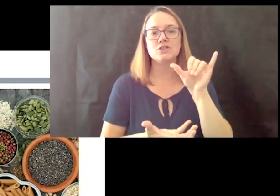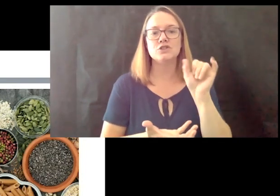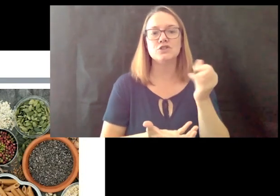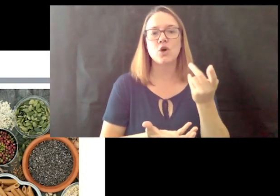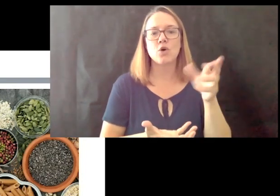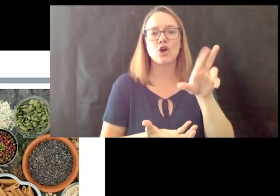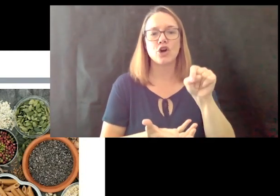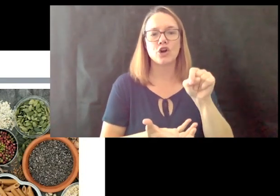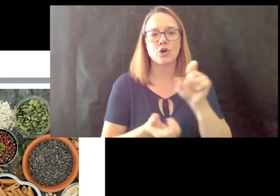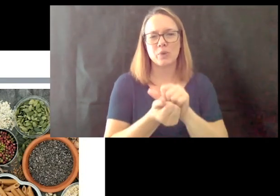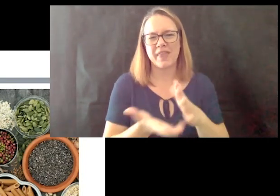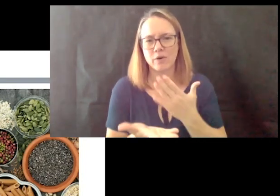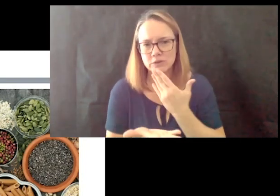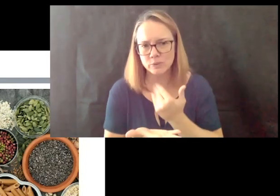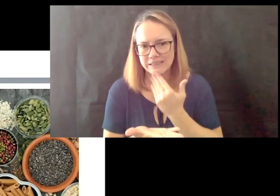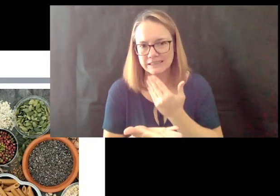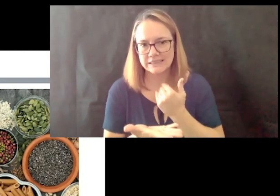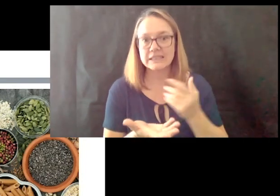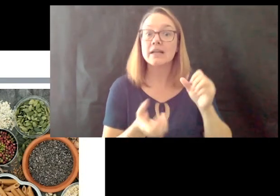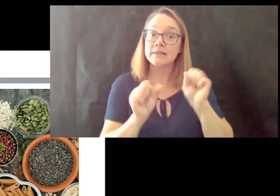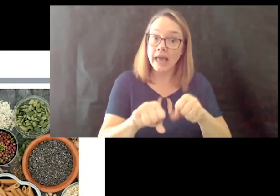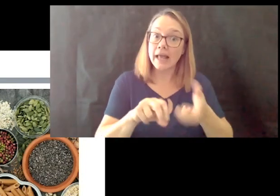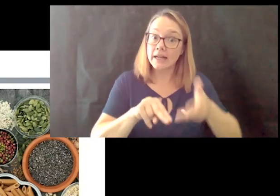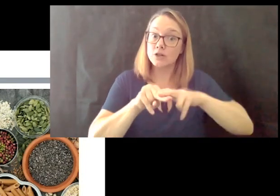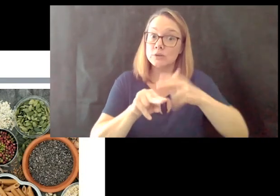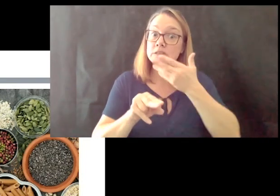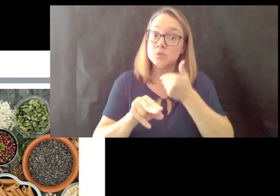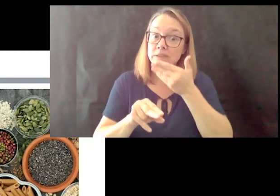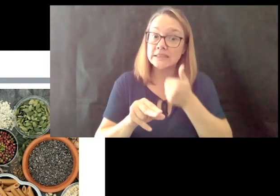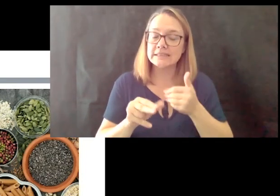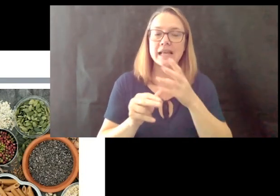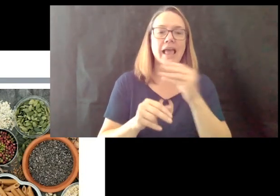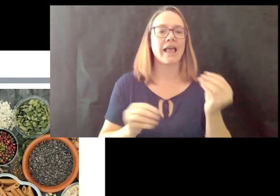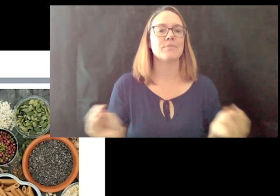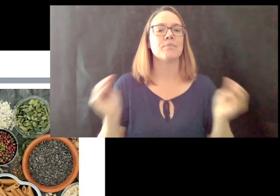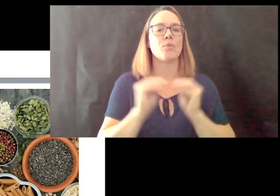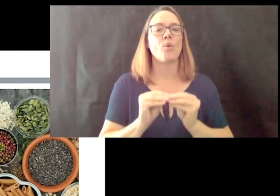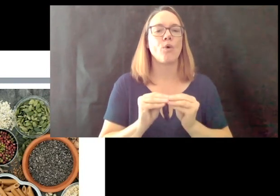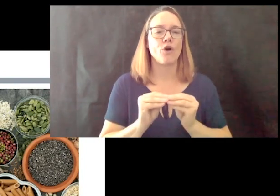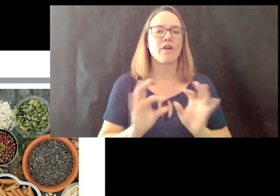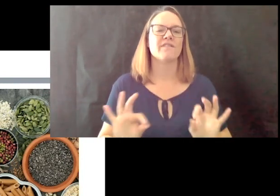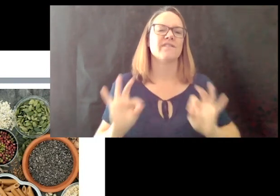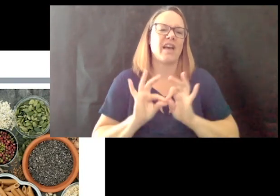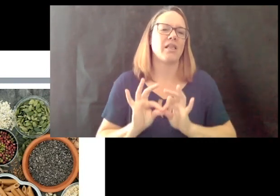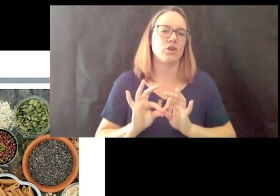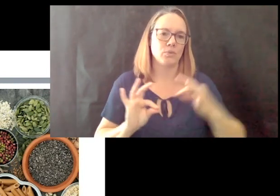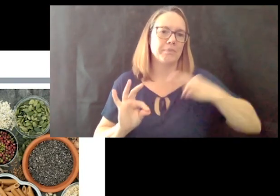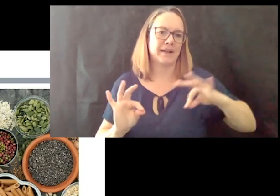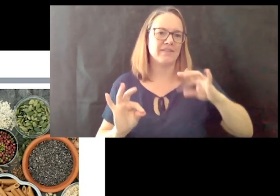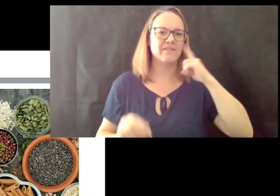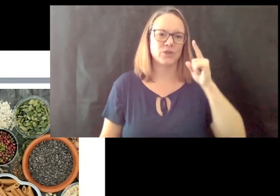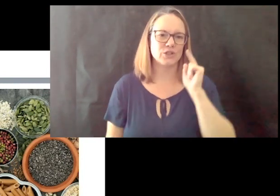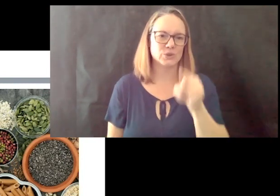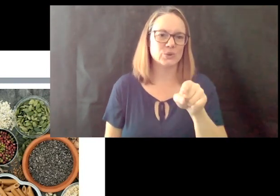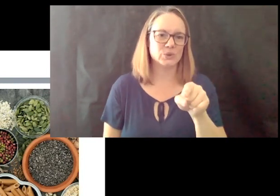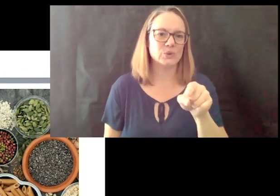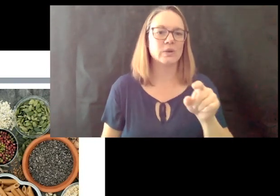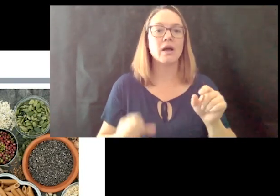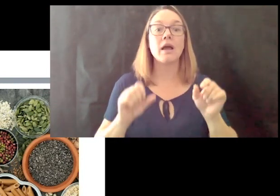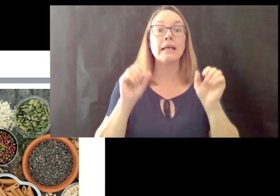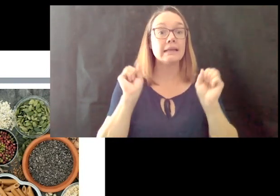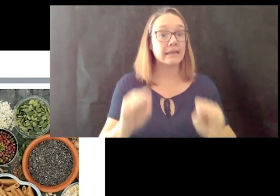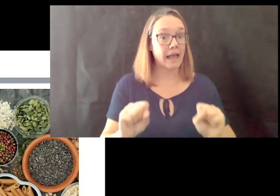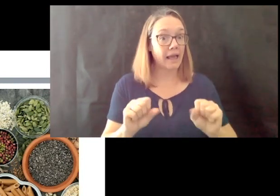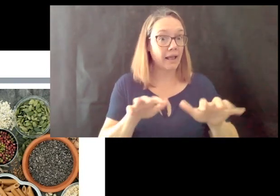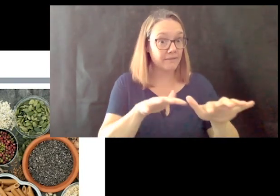that's not been sweetened, and that's a good way to increase the sweetness and get some more nutritional value into that. You can also